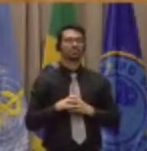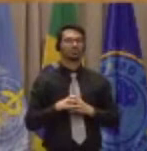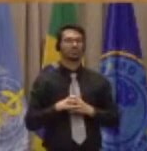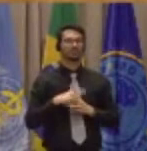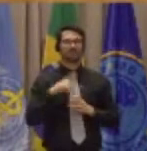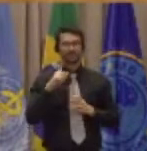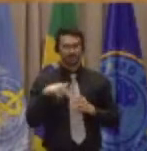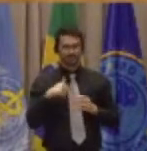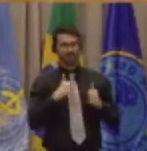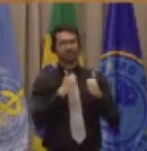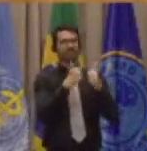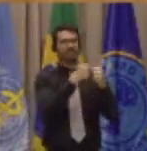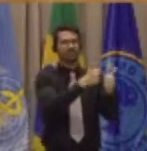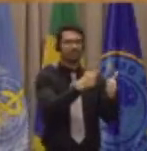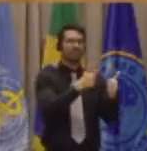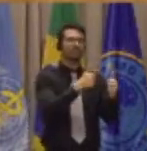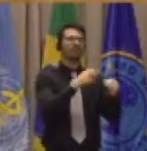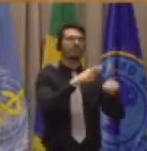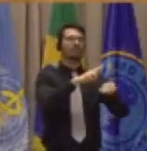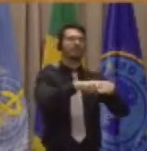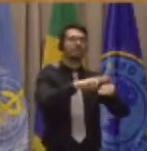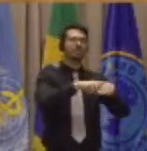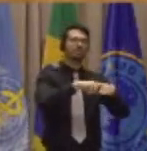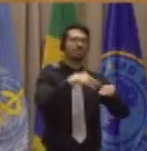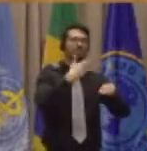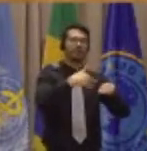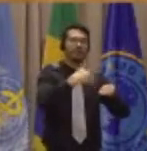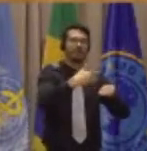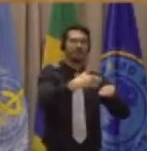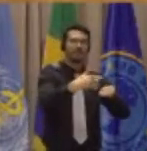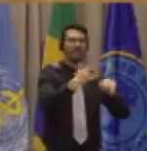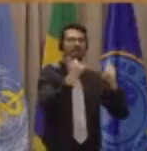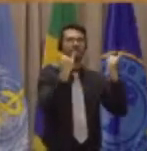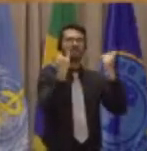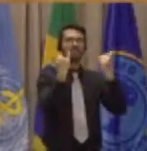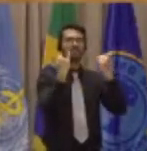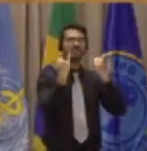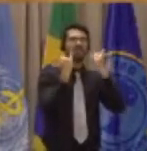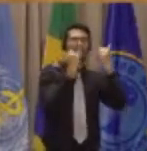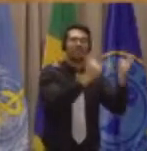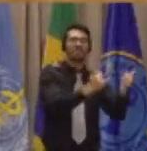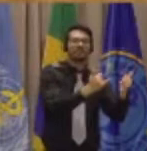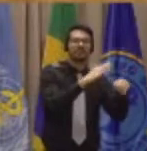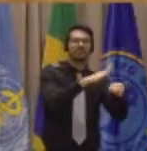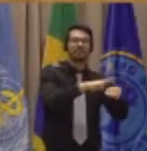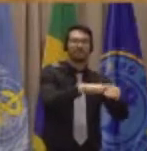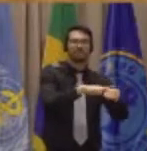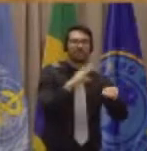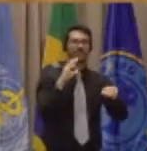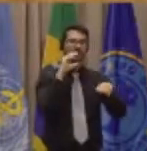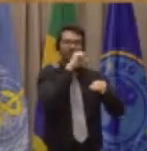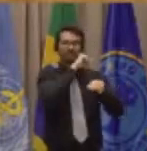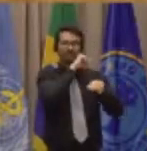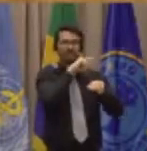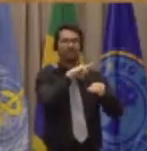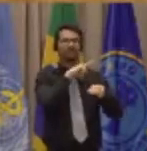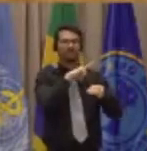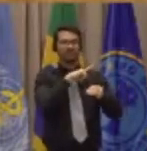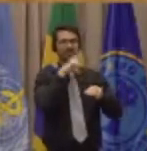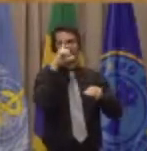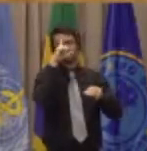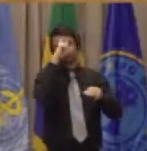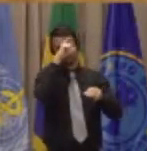and follow the rhythm of the information in real time. So we have